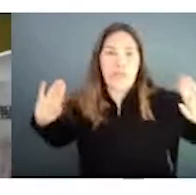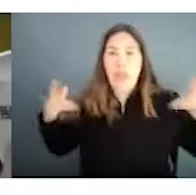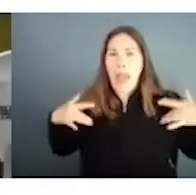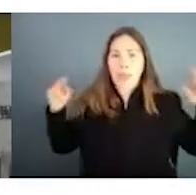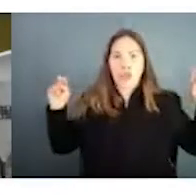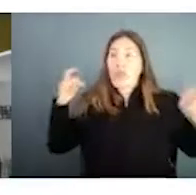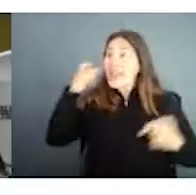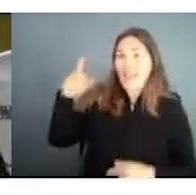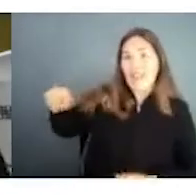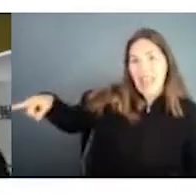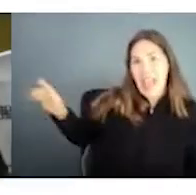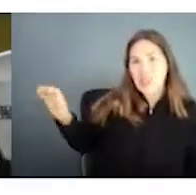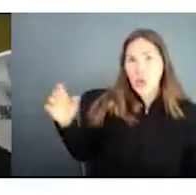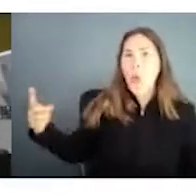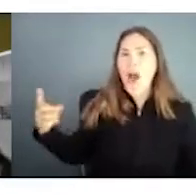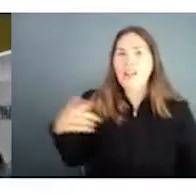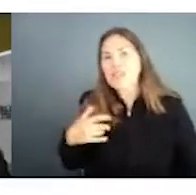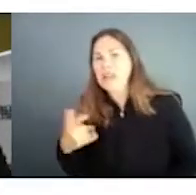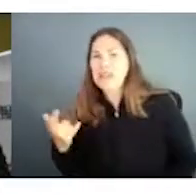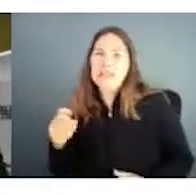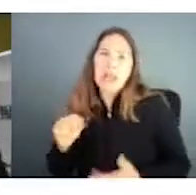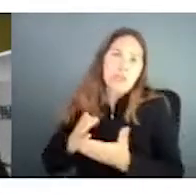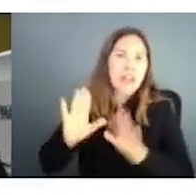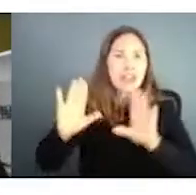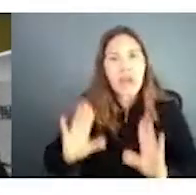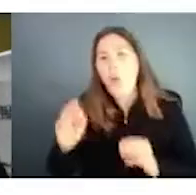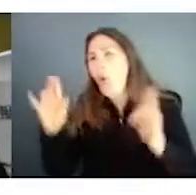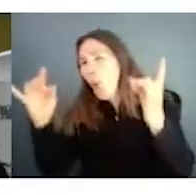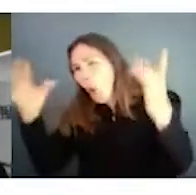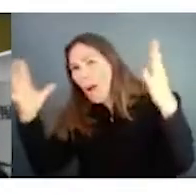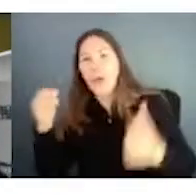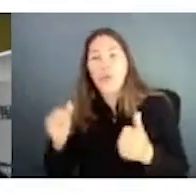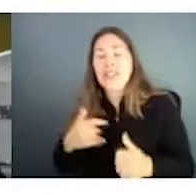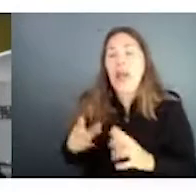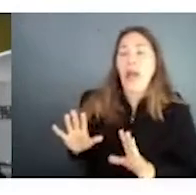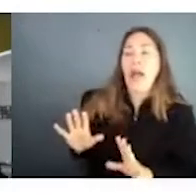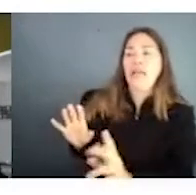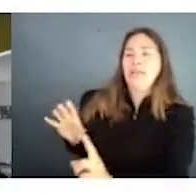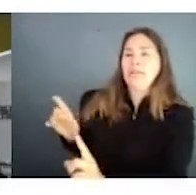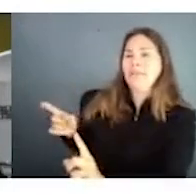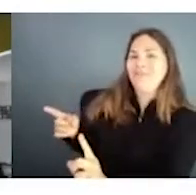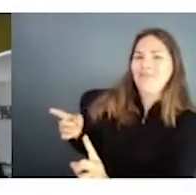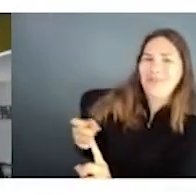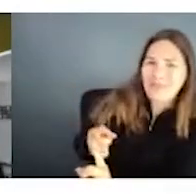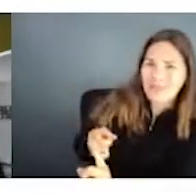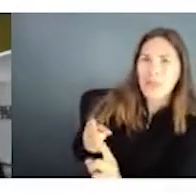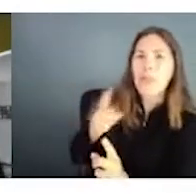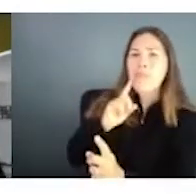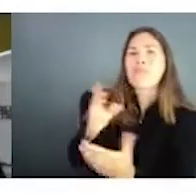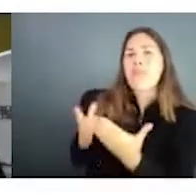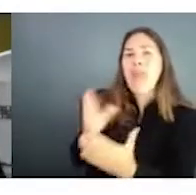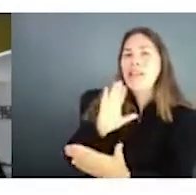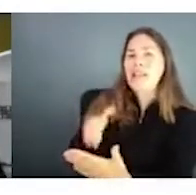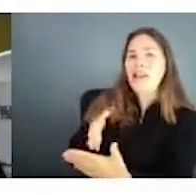one of those, gun rights are great, gun rights are horrible. I try to shift them to maybe an anti-violence